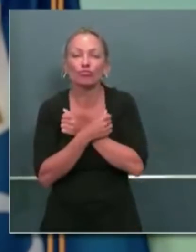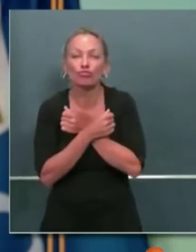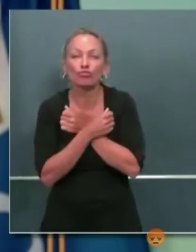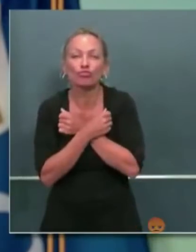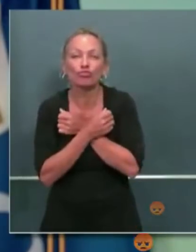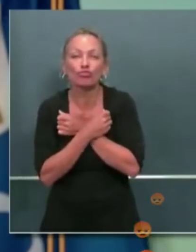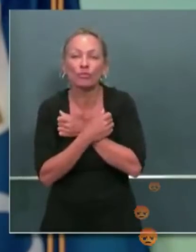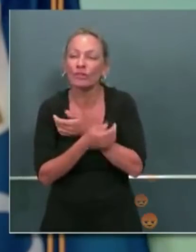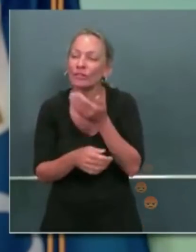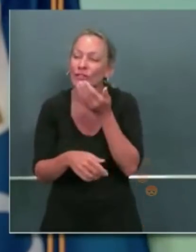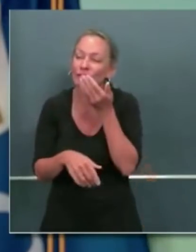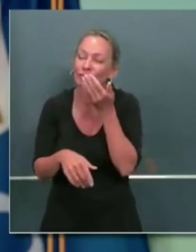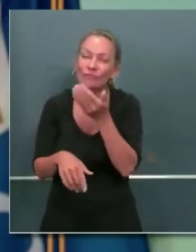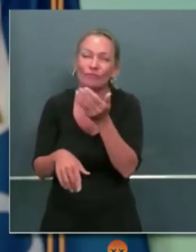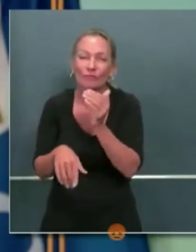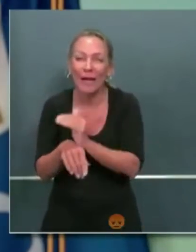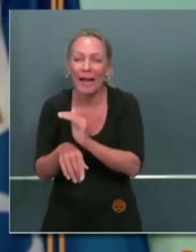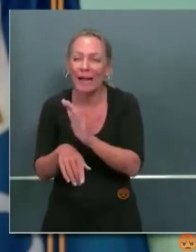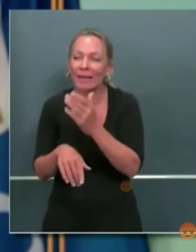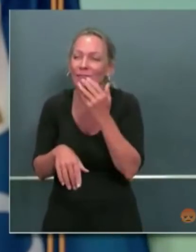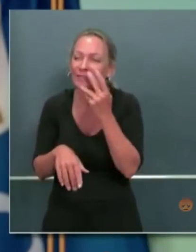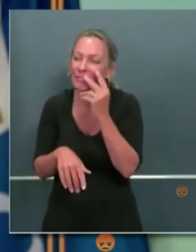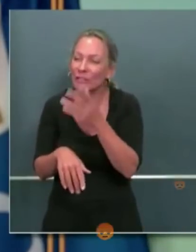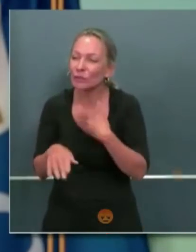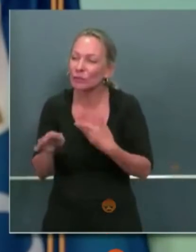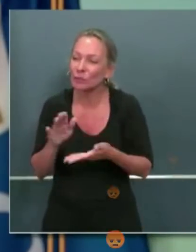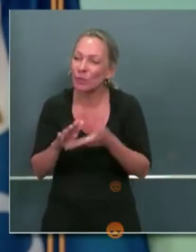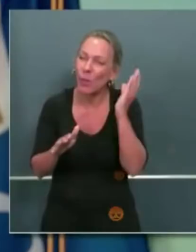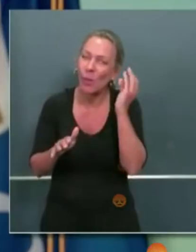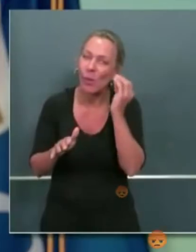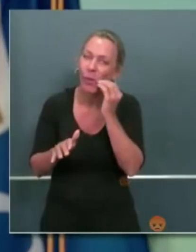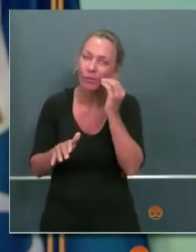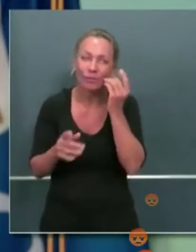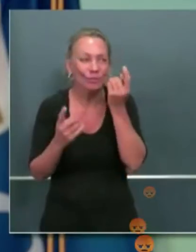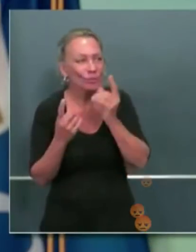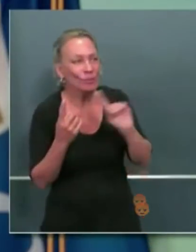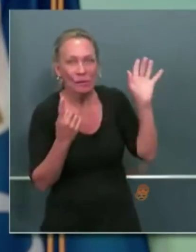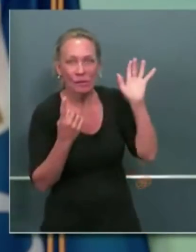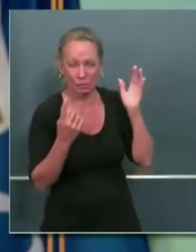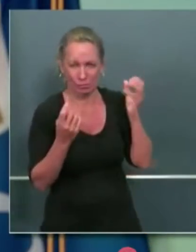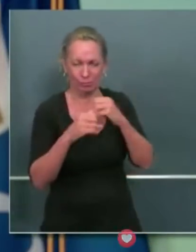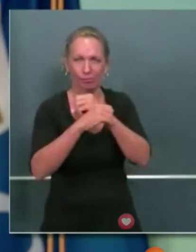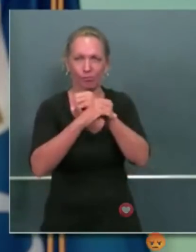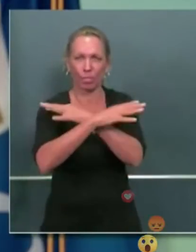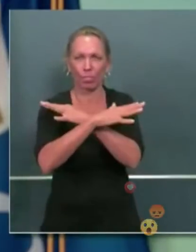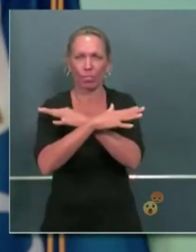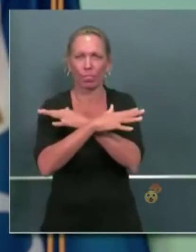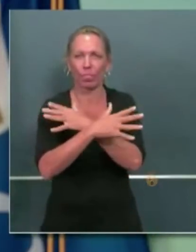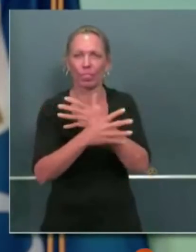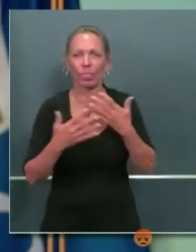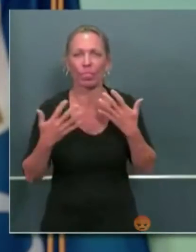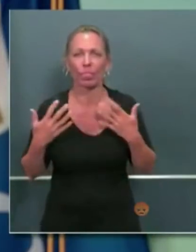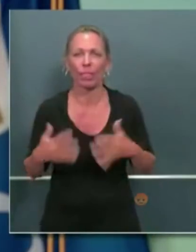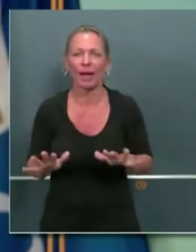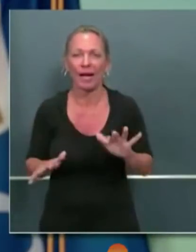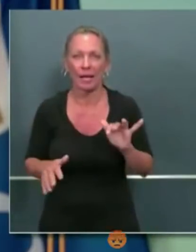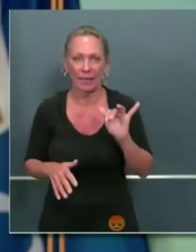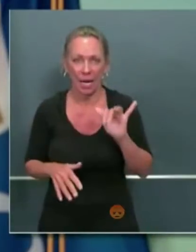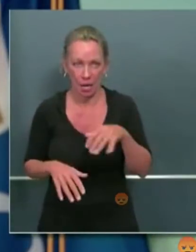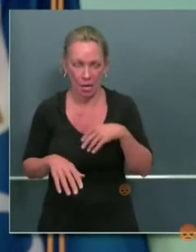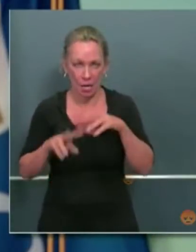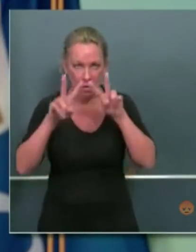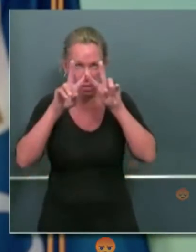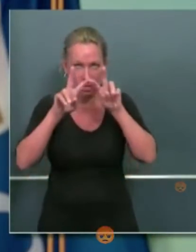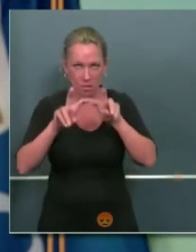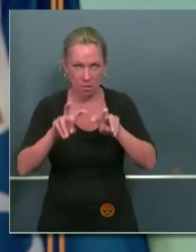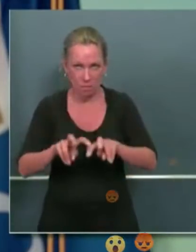you let your ăn guard uống với down. And nhau. we're seeing a Đó là lot cái of that. And that's a point of một trong những real nguyên nhân rất concern nhiều. from the health Theo officials, như là ông nói,